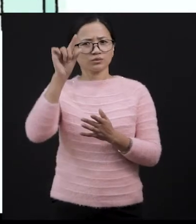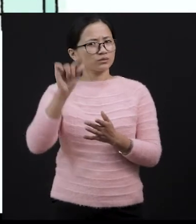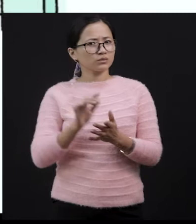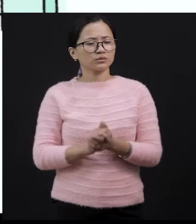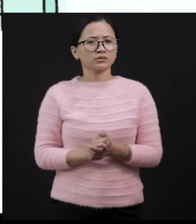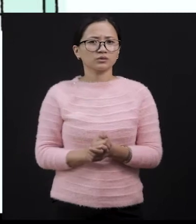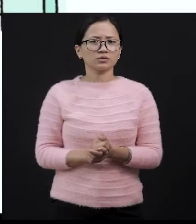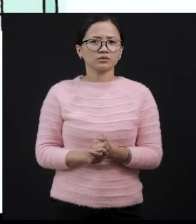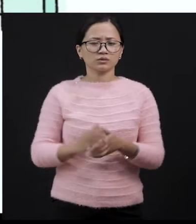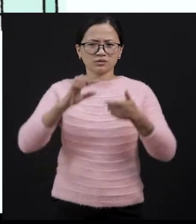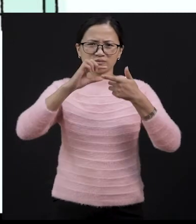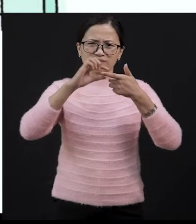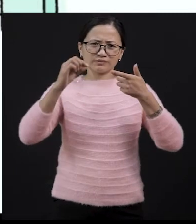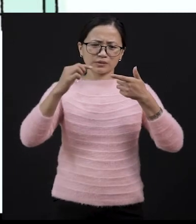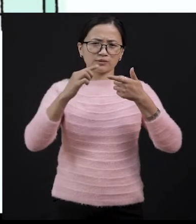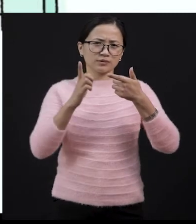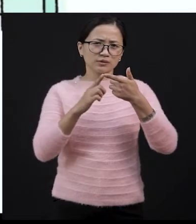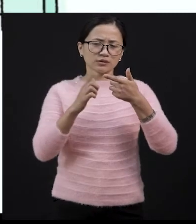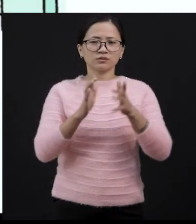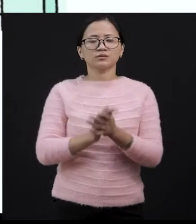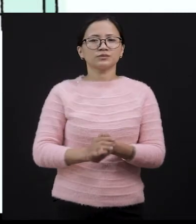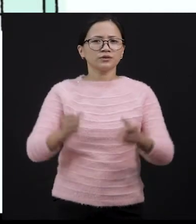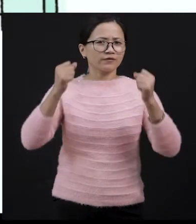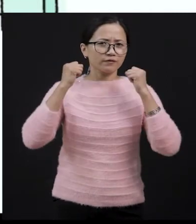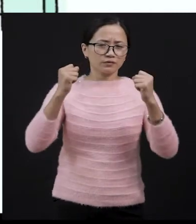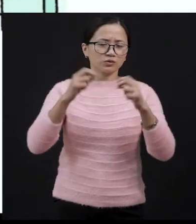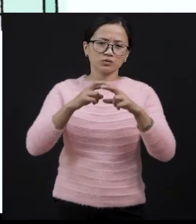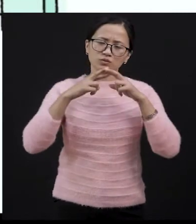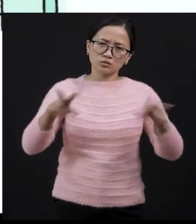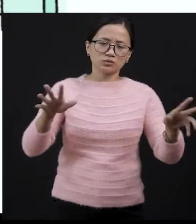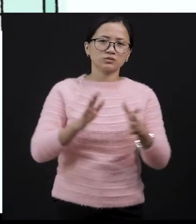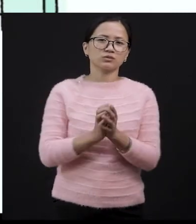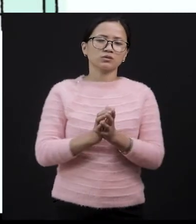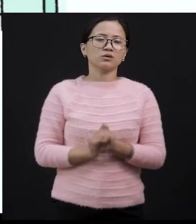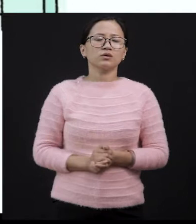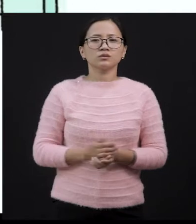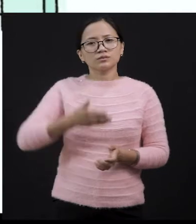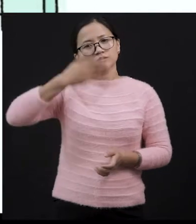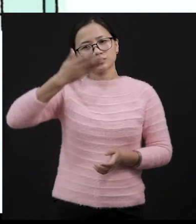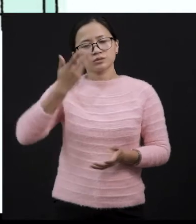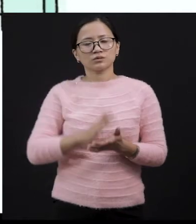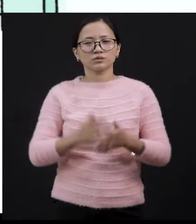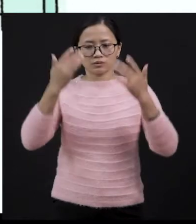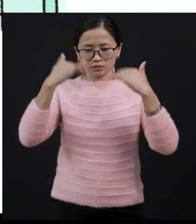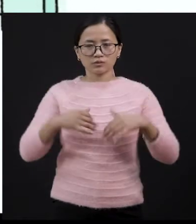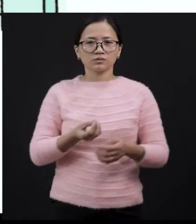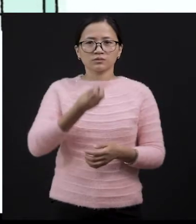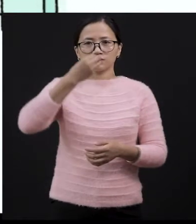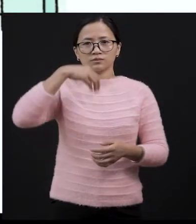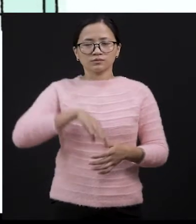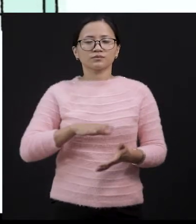we get this sharp smell, a very strong smell, which when we inhale, it